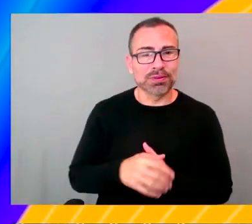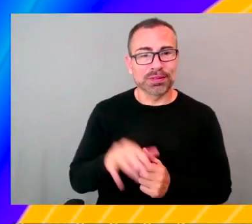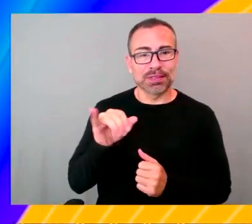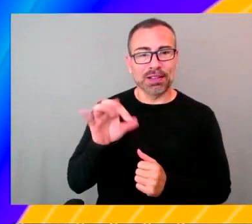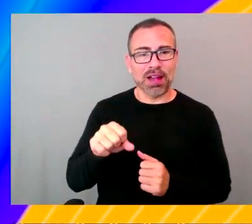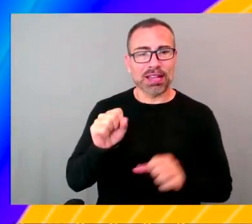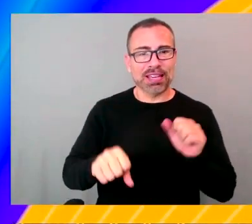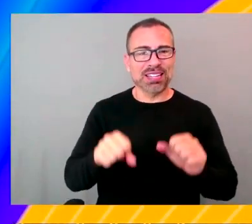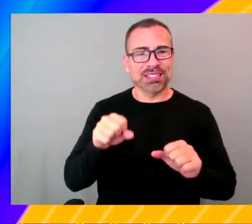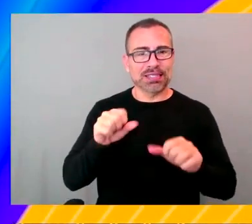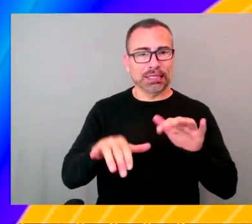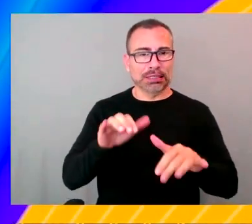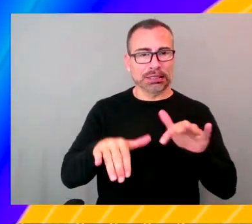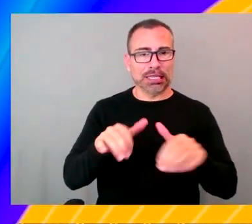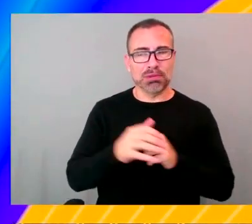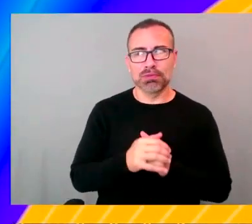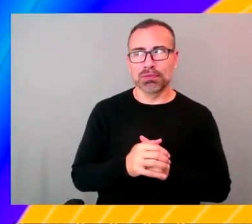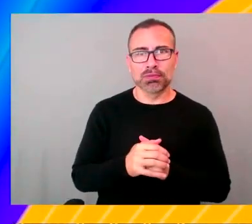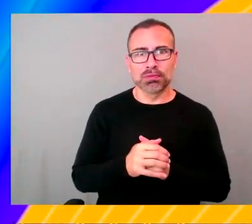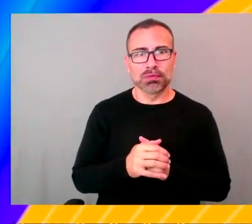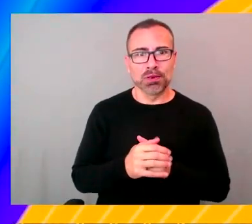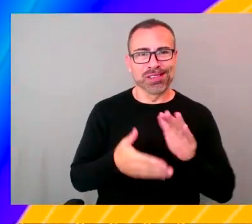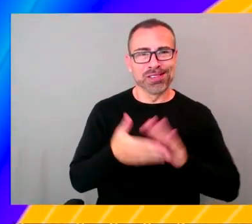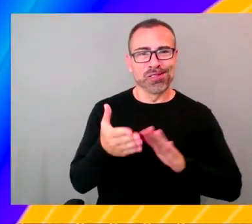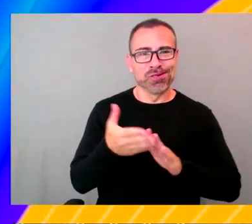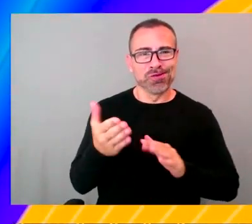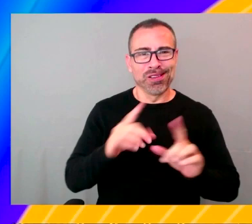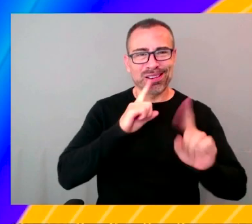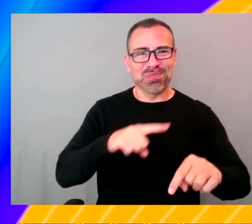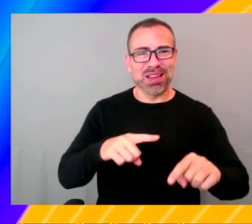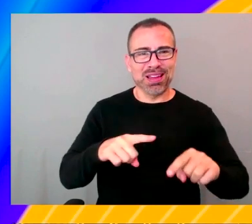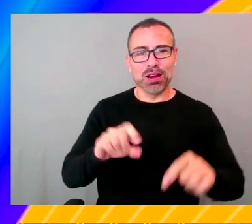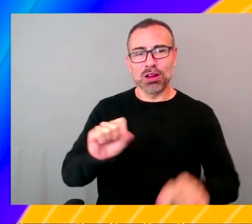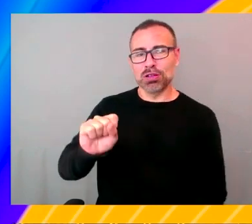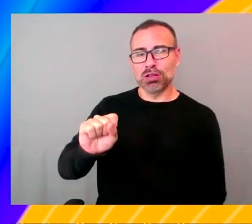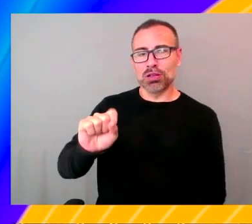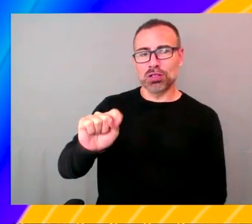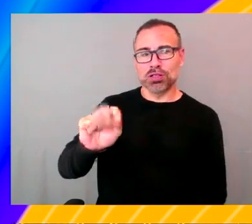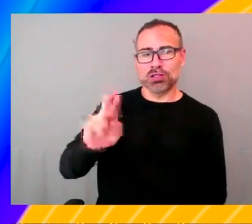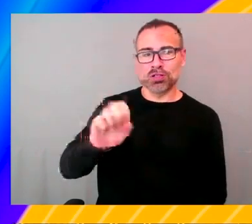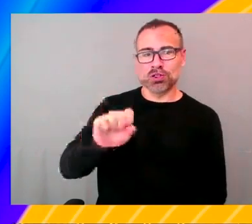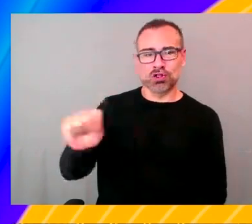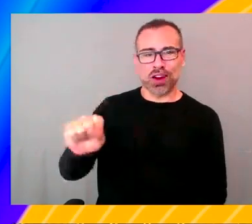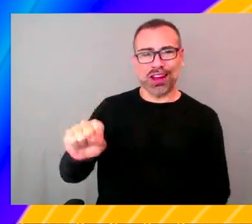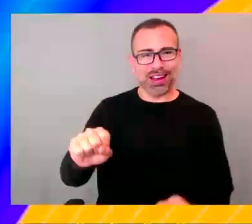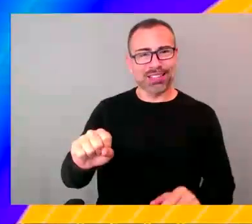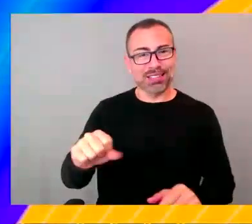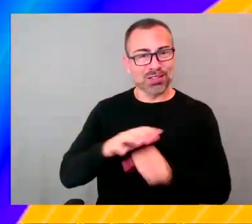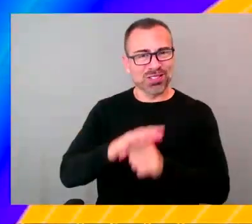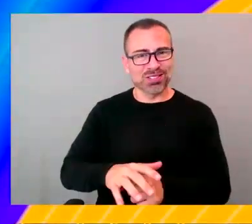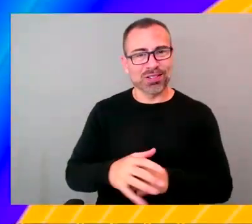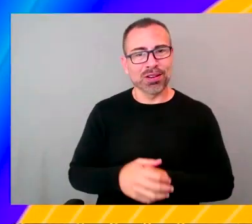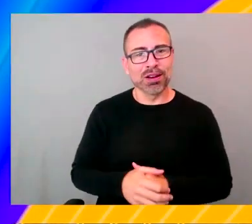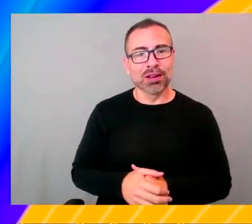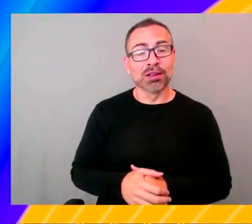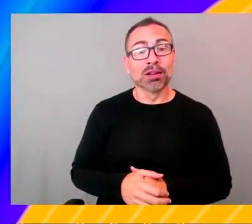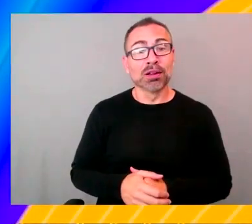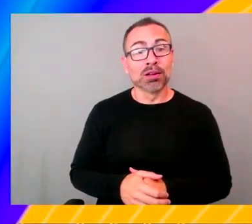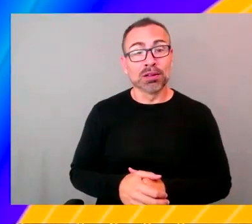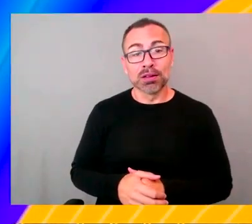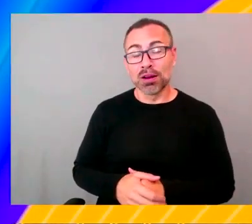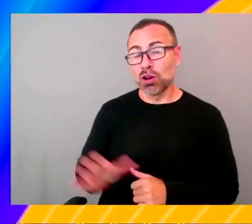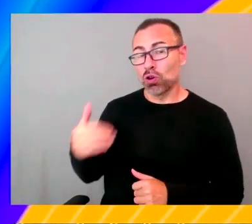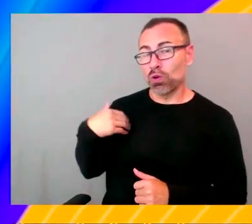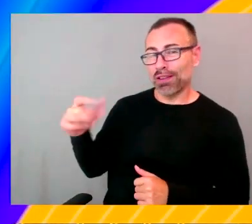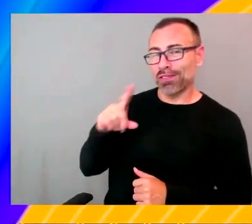stress, we're going to run the stress command. And while you're doing that, there's a question in the chat from Jeeper Bryant. Great question. Oh, wait, hold